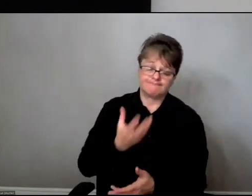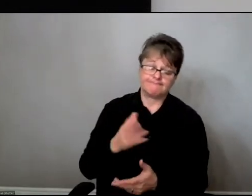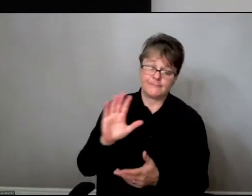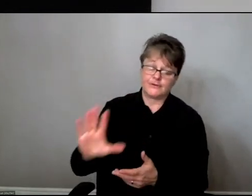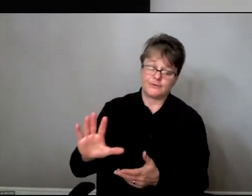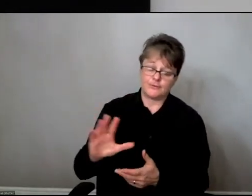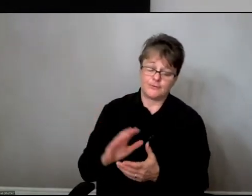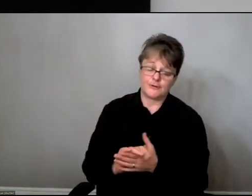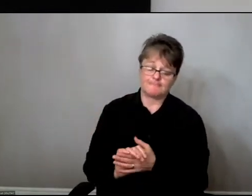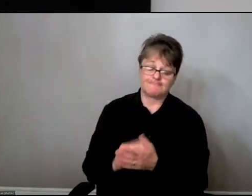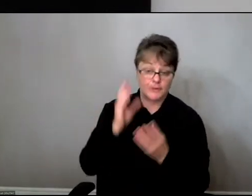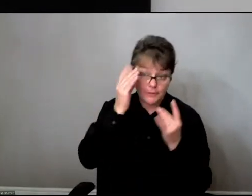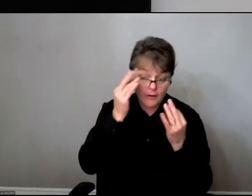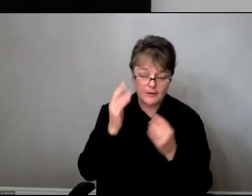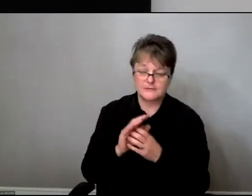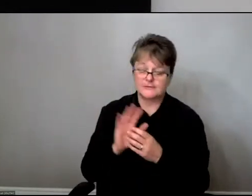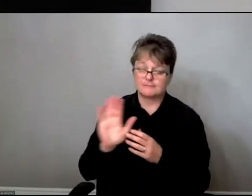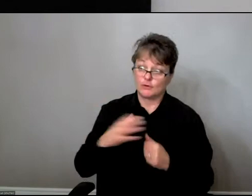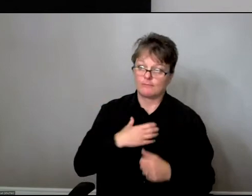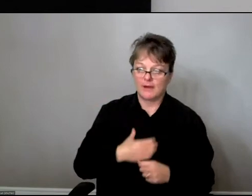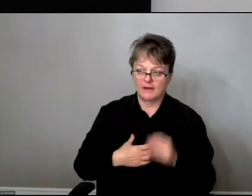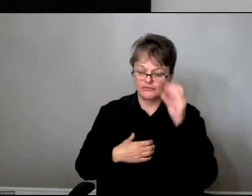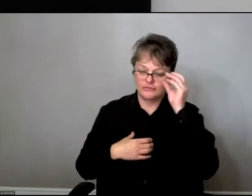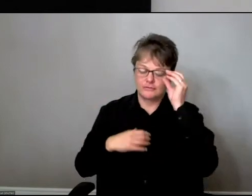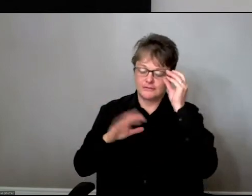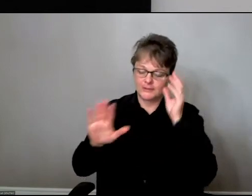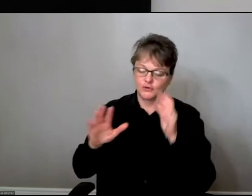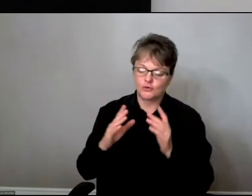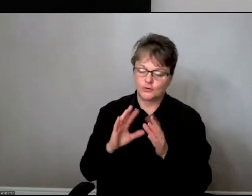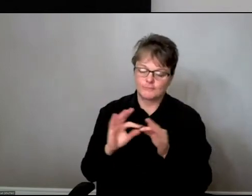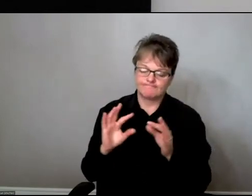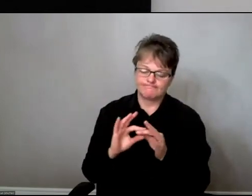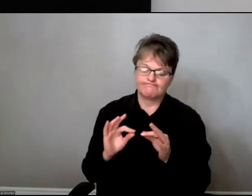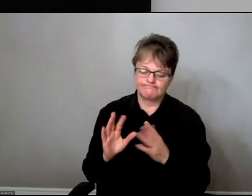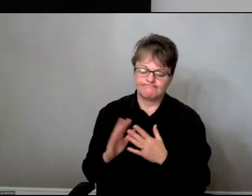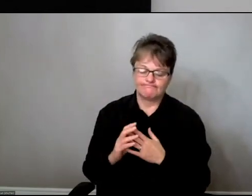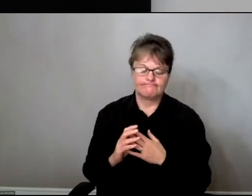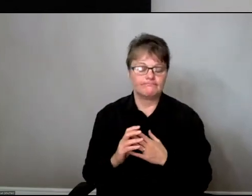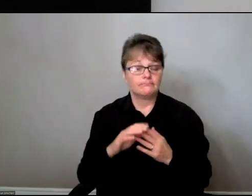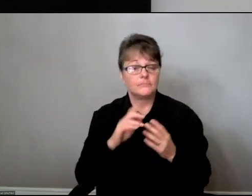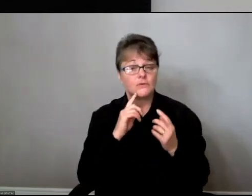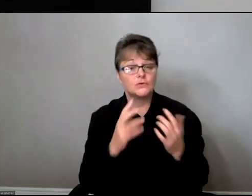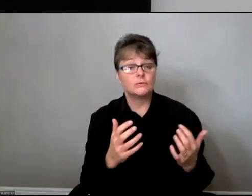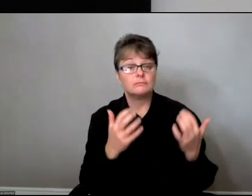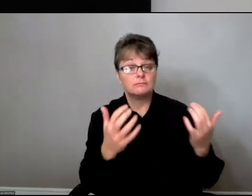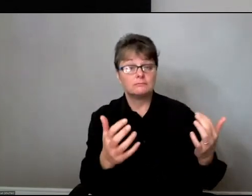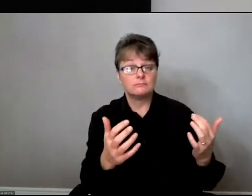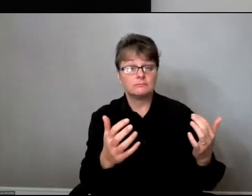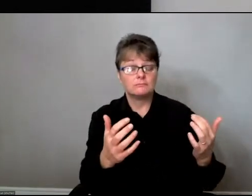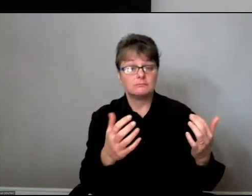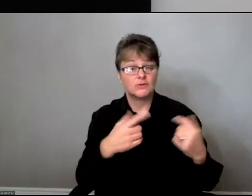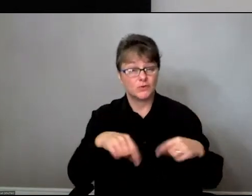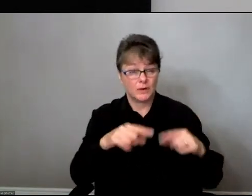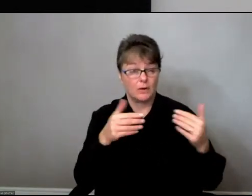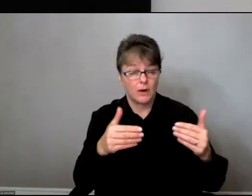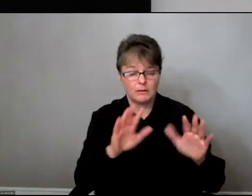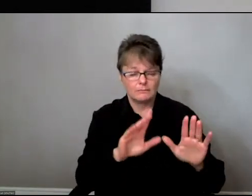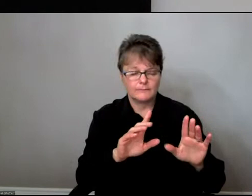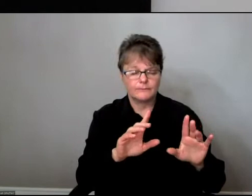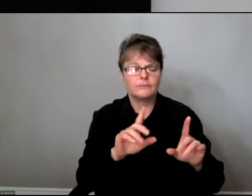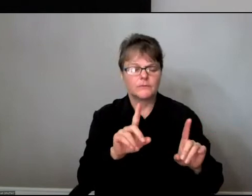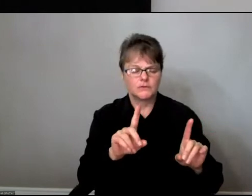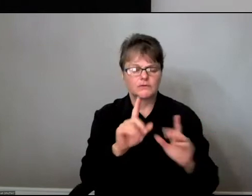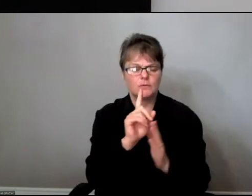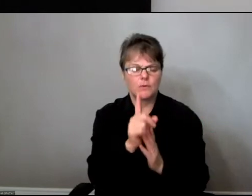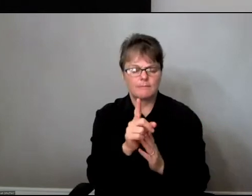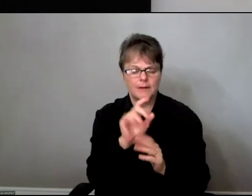today. And perhaps for everyone in the room, before we move forward, we'll just bow our heads and take a moment to honor